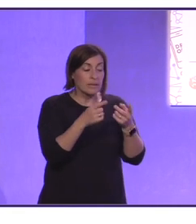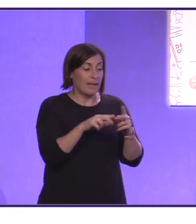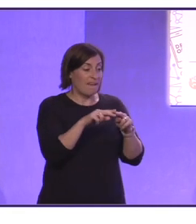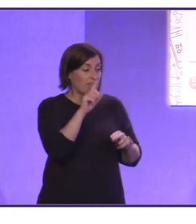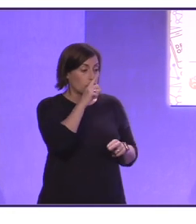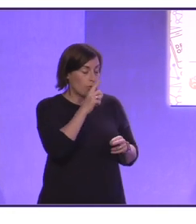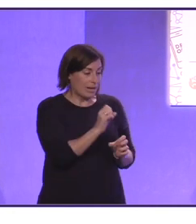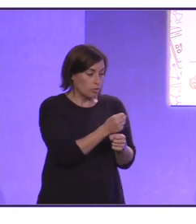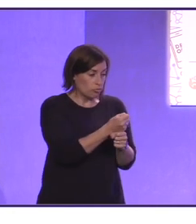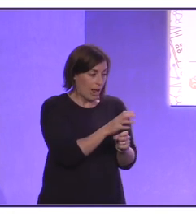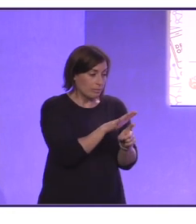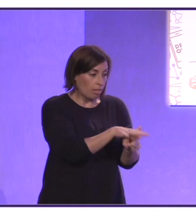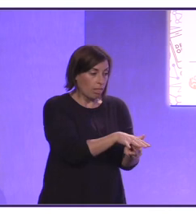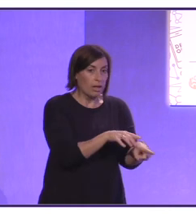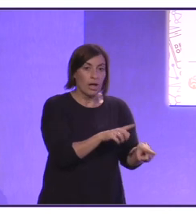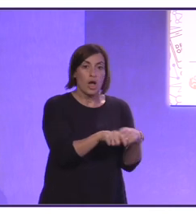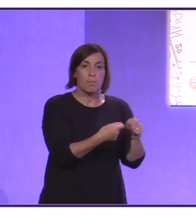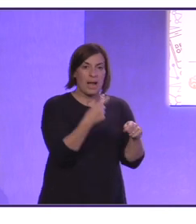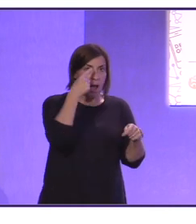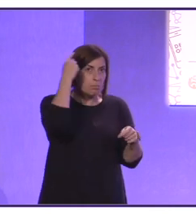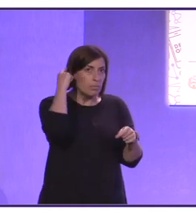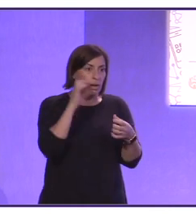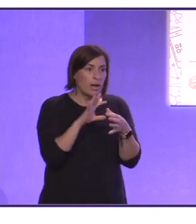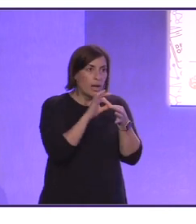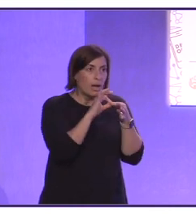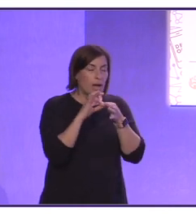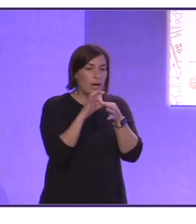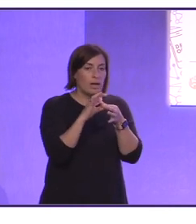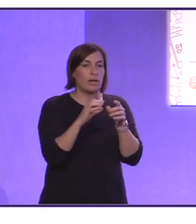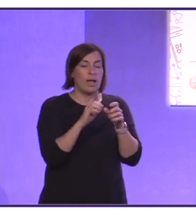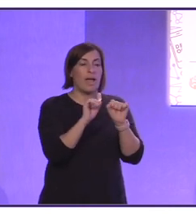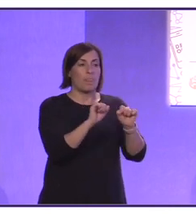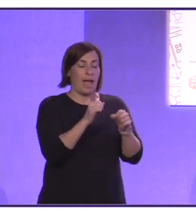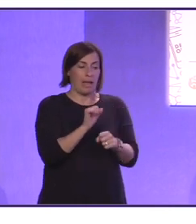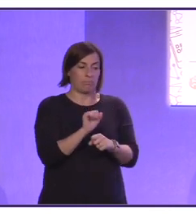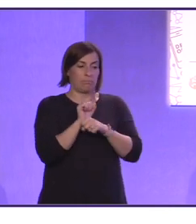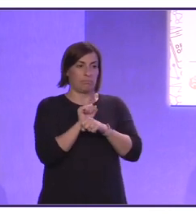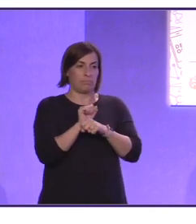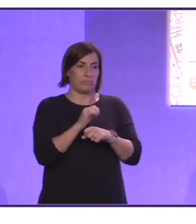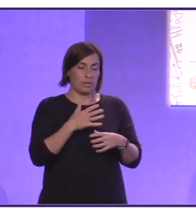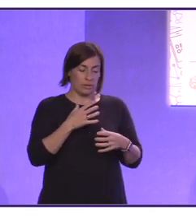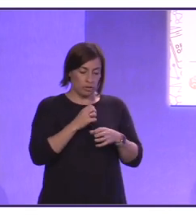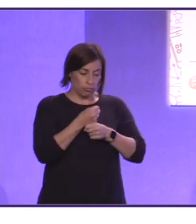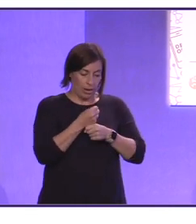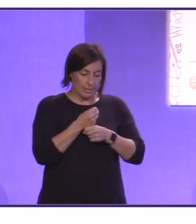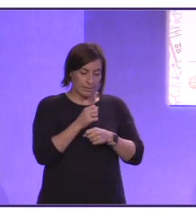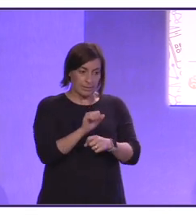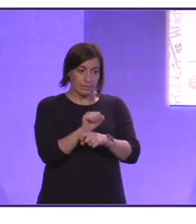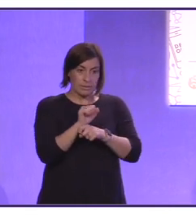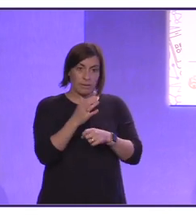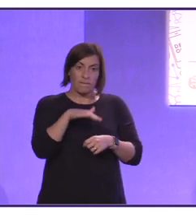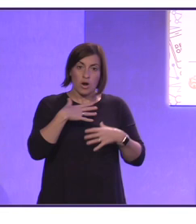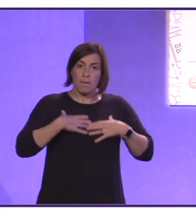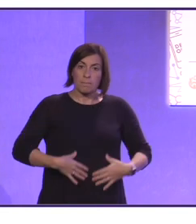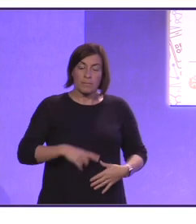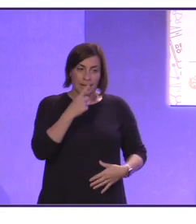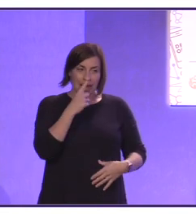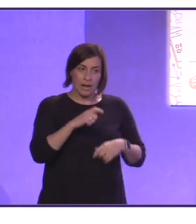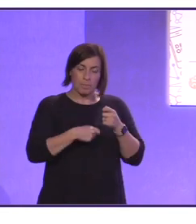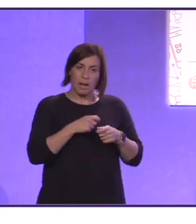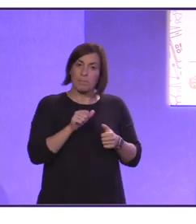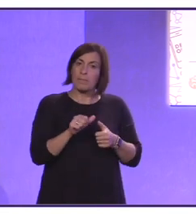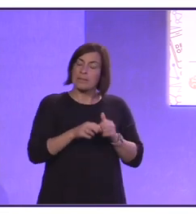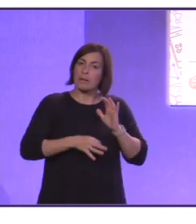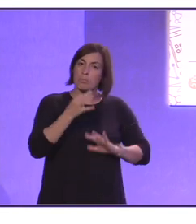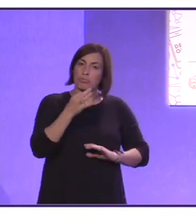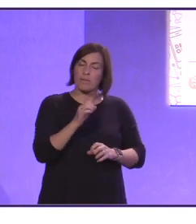paper says that rats will actually be able to target their immune response better when stressed. So there's some evidence to suggest that actually